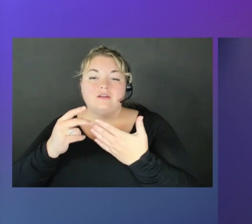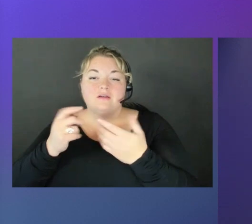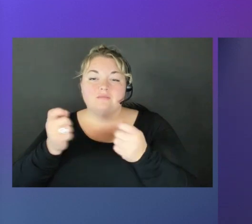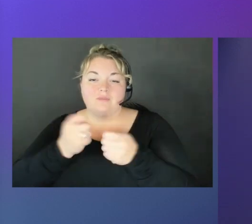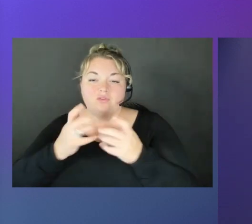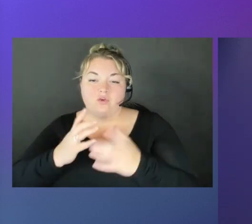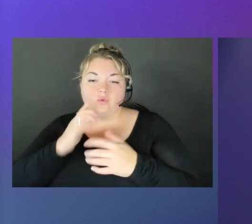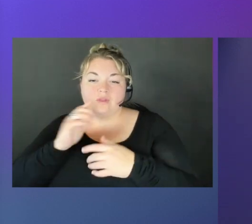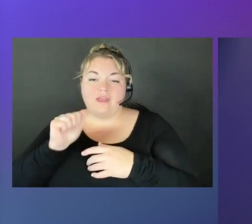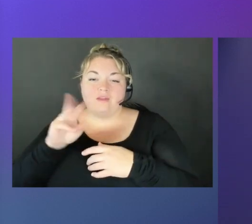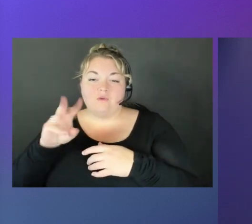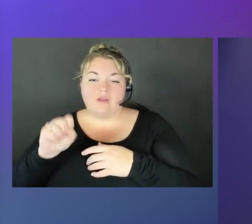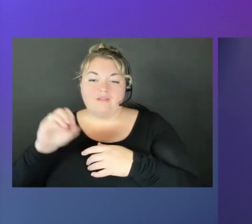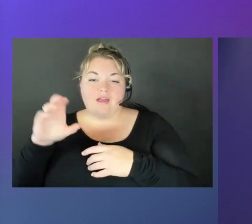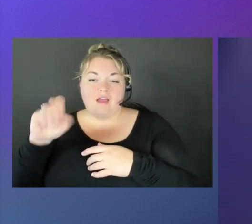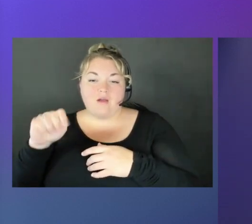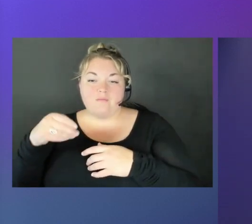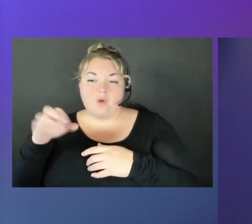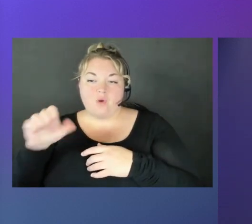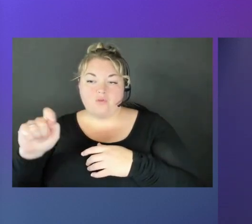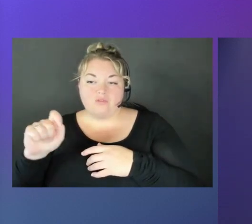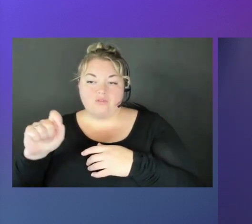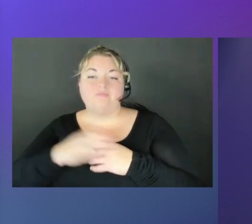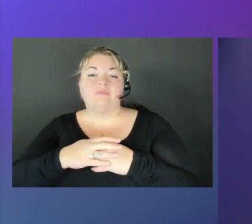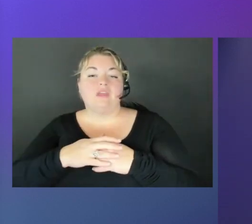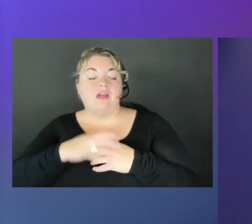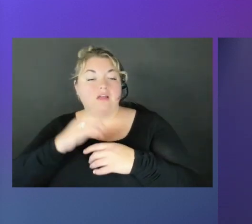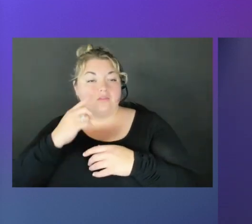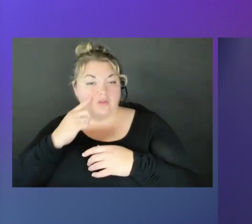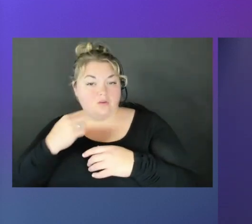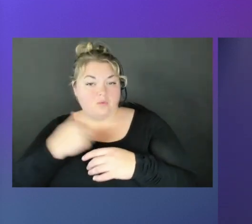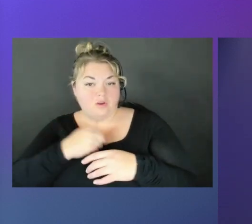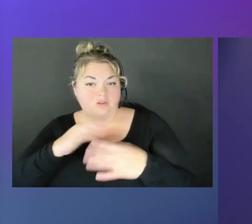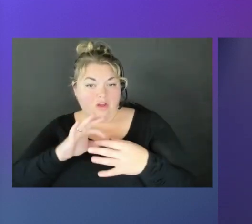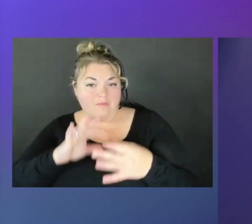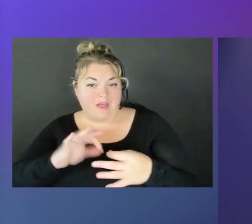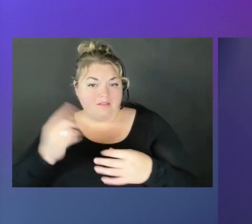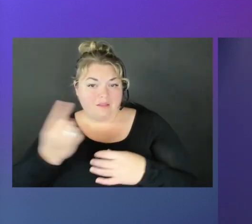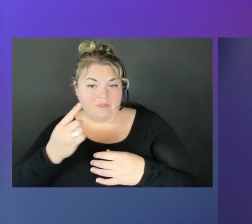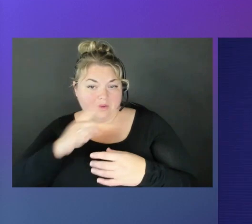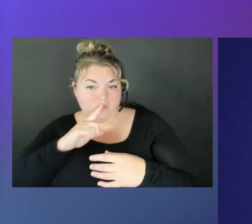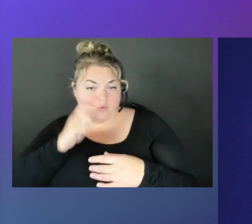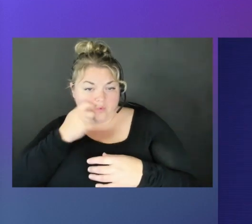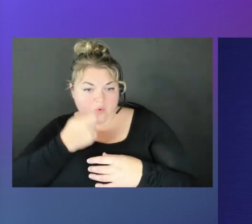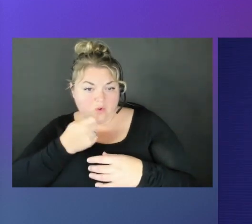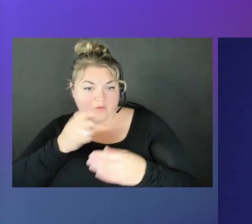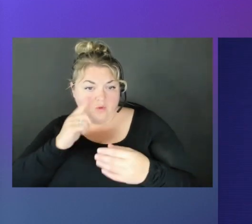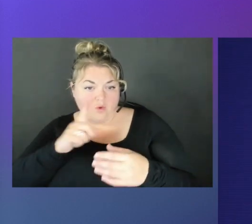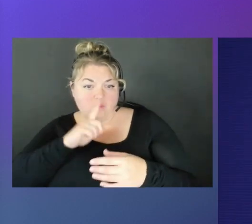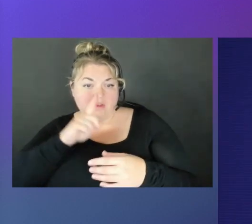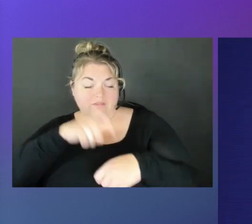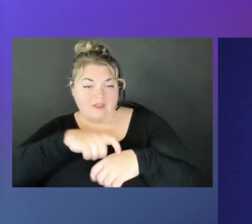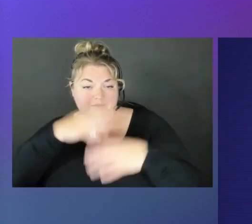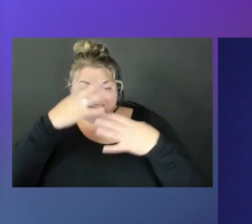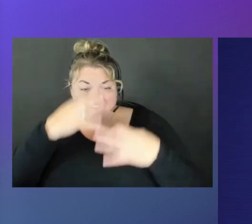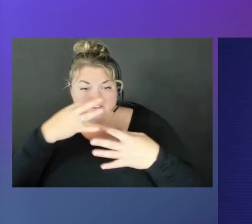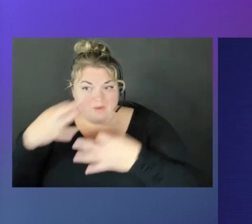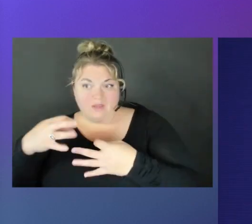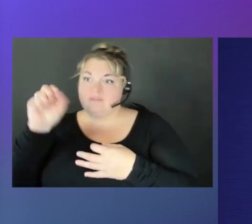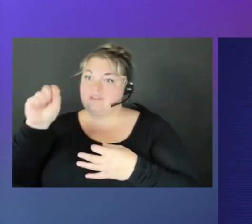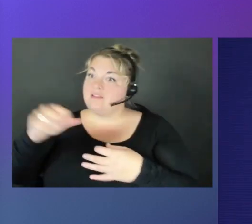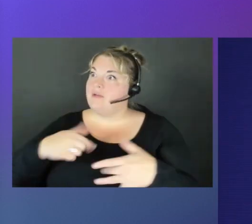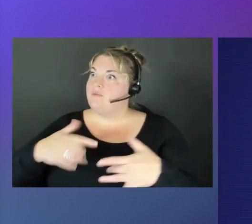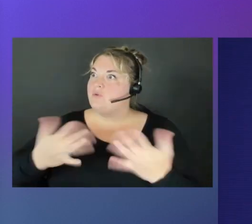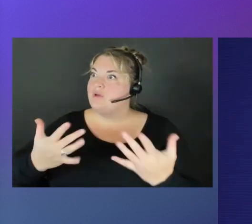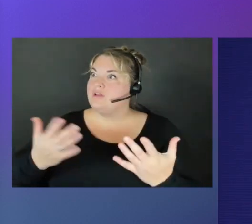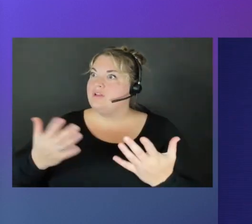talking about something cool in regards to local data processing for real-time decision making. Yeah, I'm really excited to be with you here today, Adrian, to talk about how